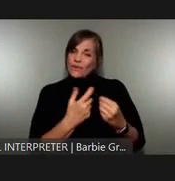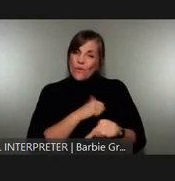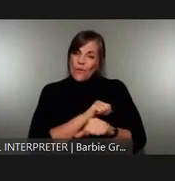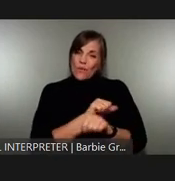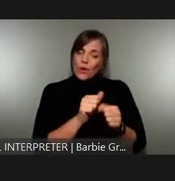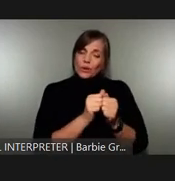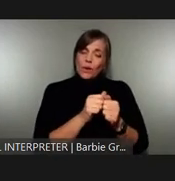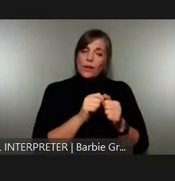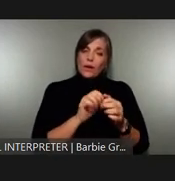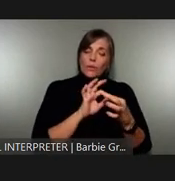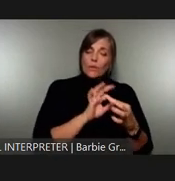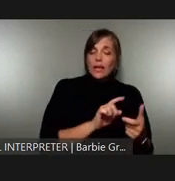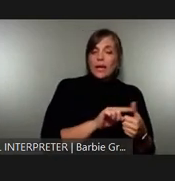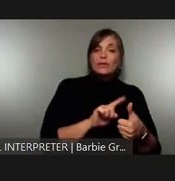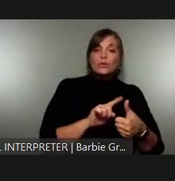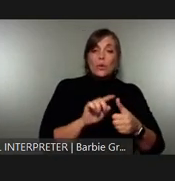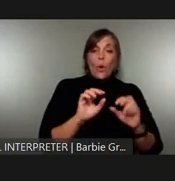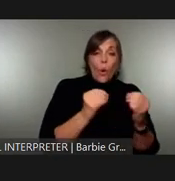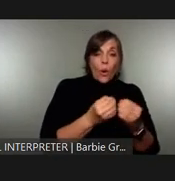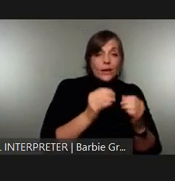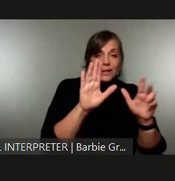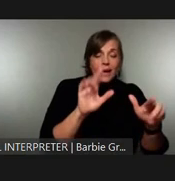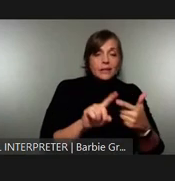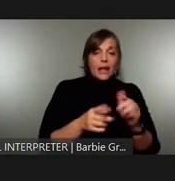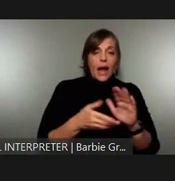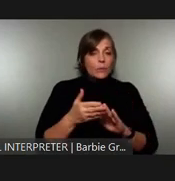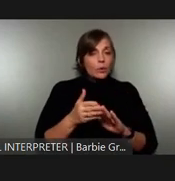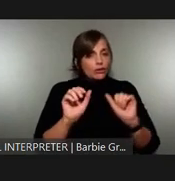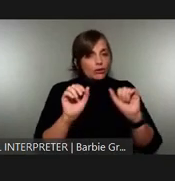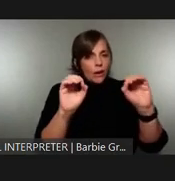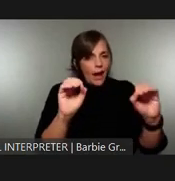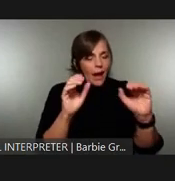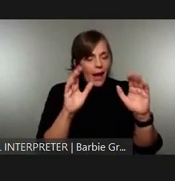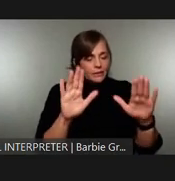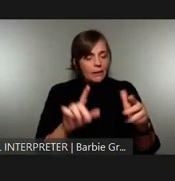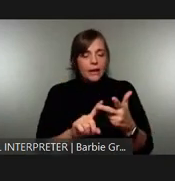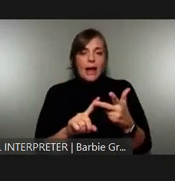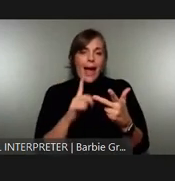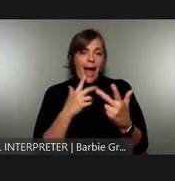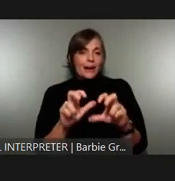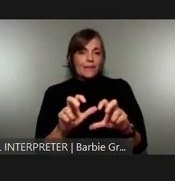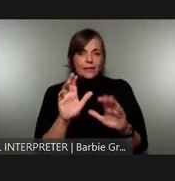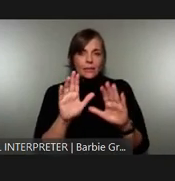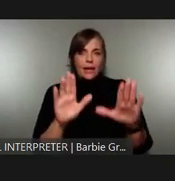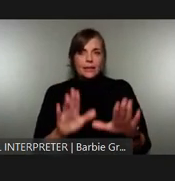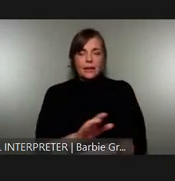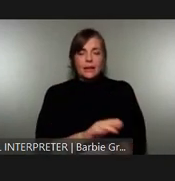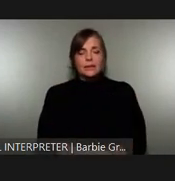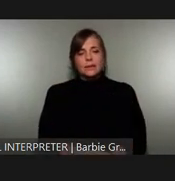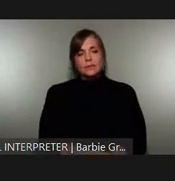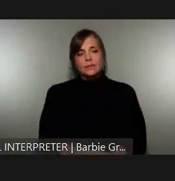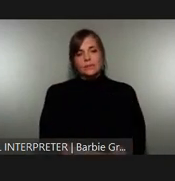of organizational excellence, operational excellence, and investment